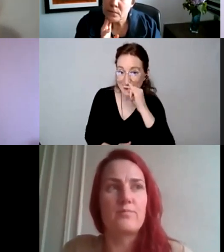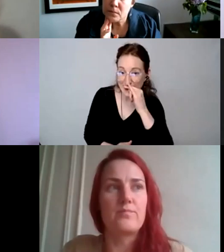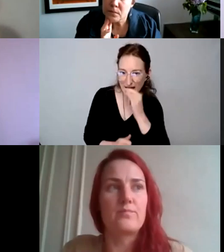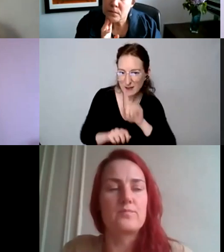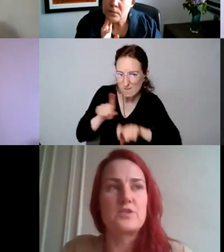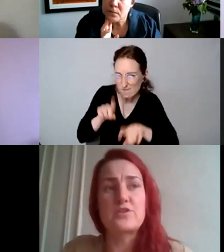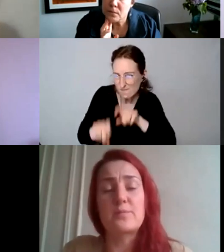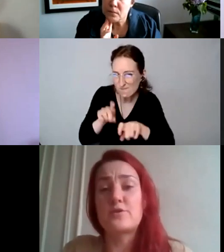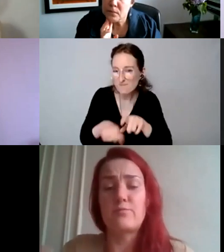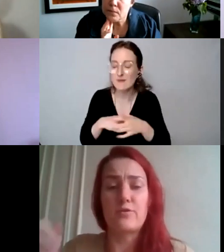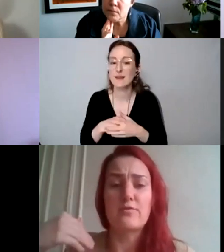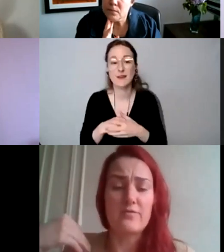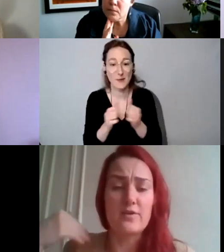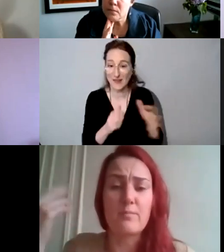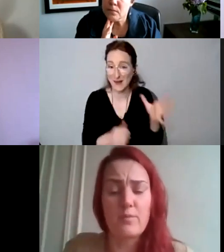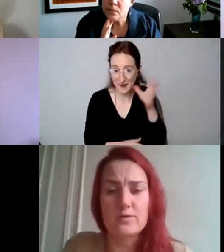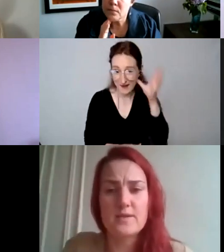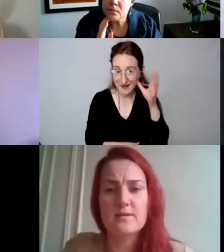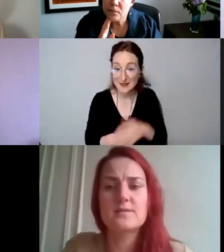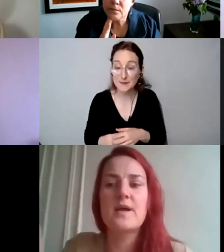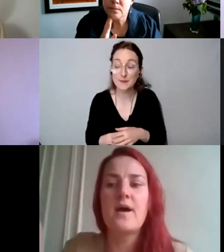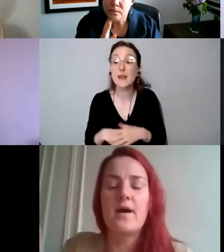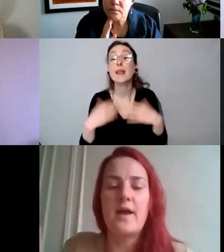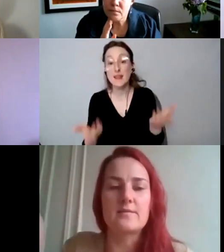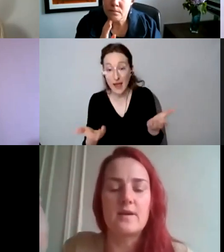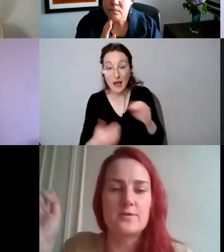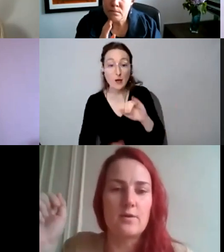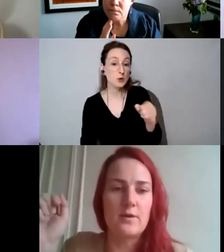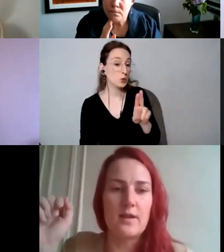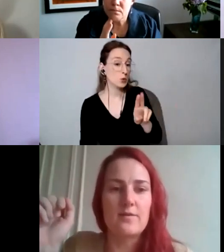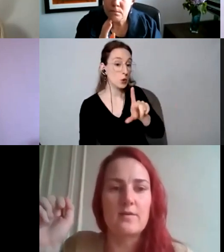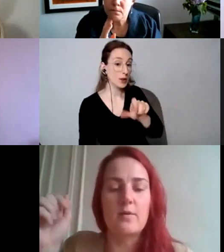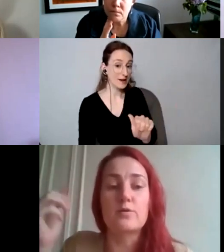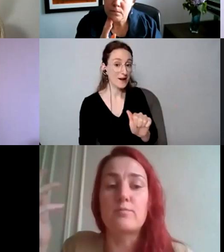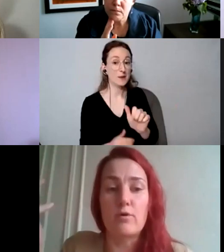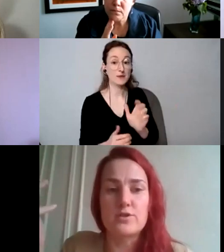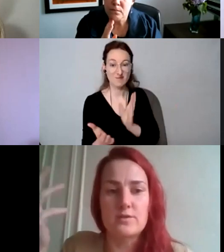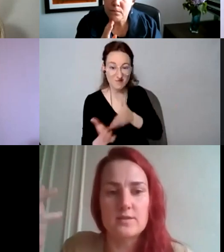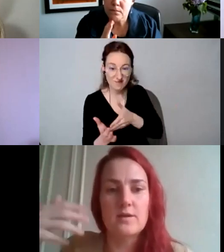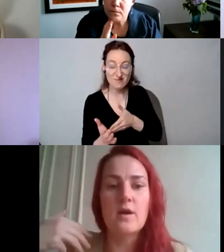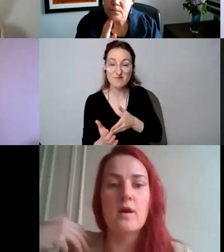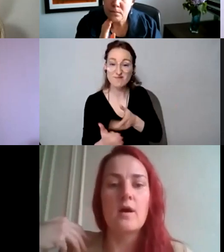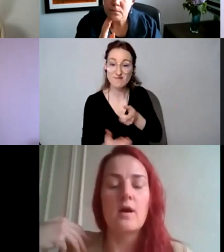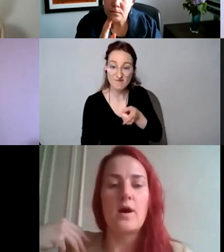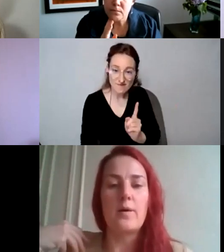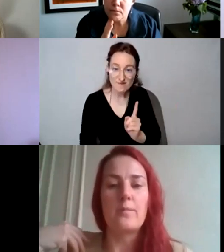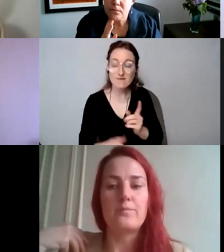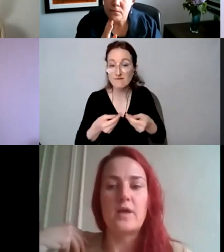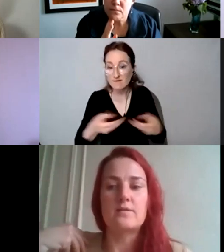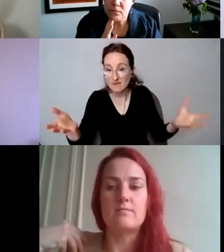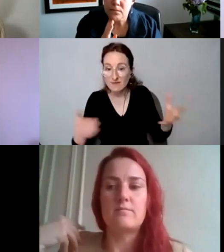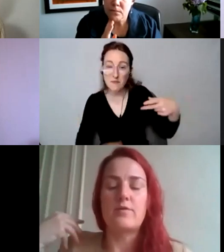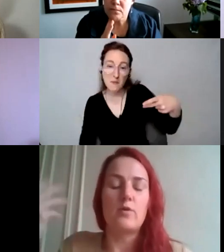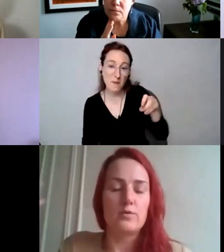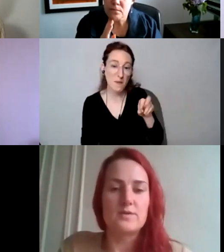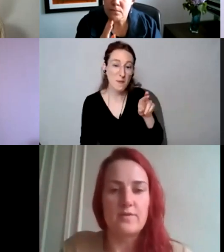of distributing pornographic content, and I'll talk a bit later about the project that